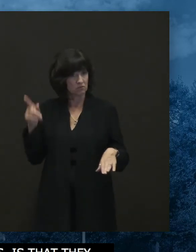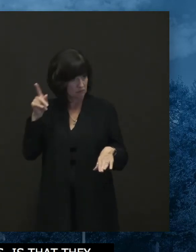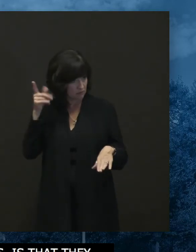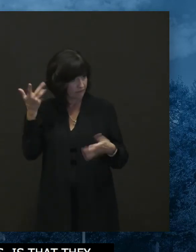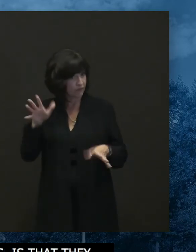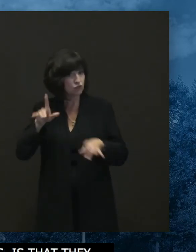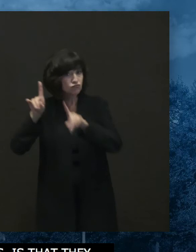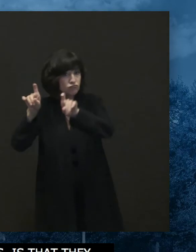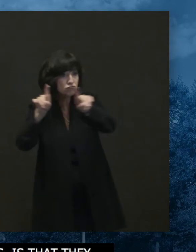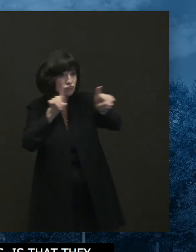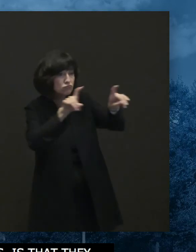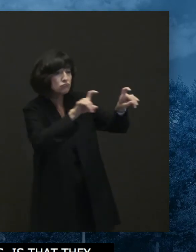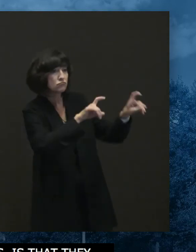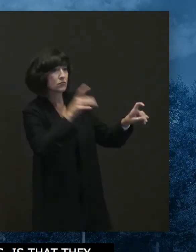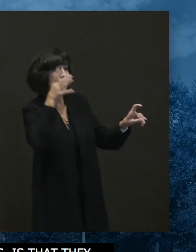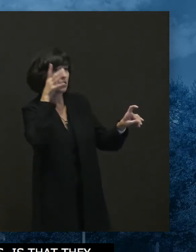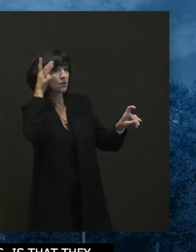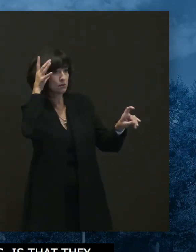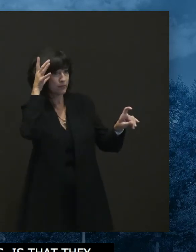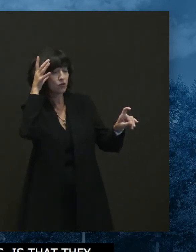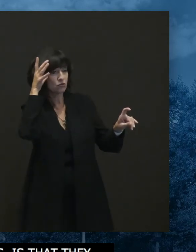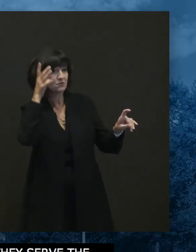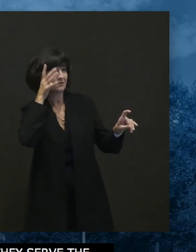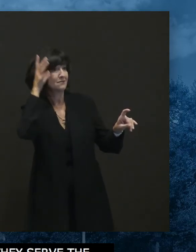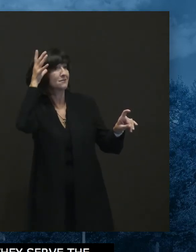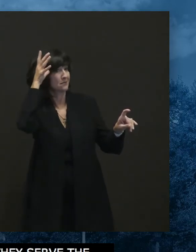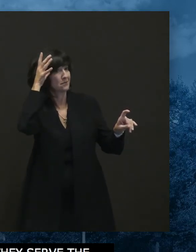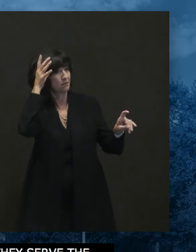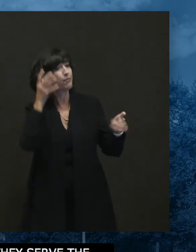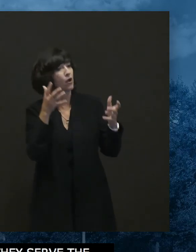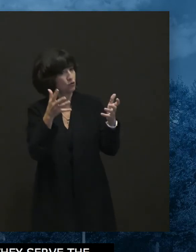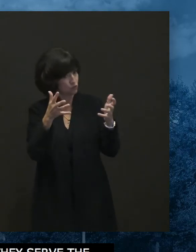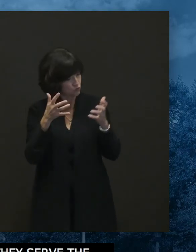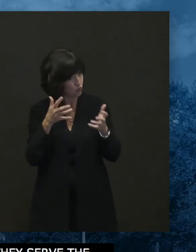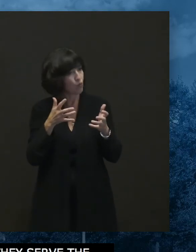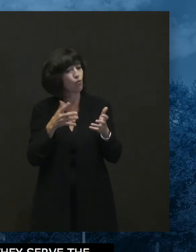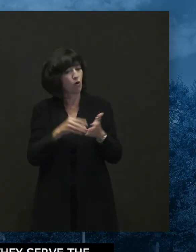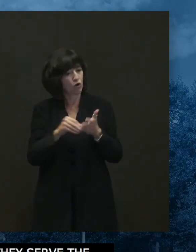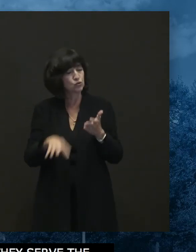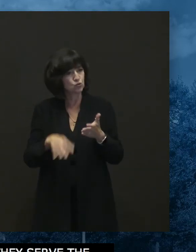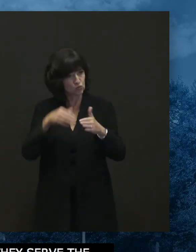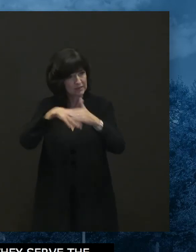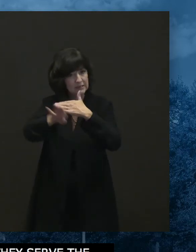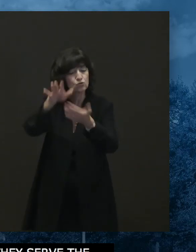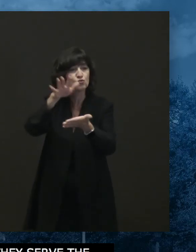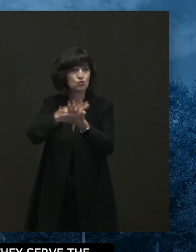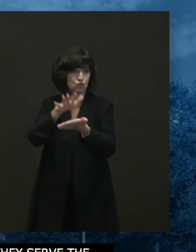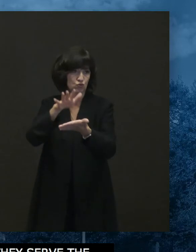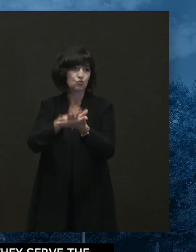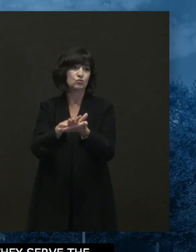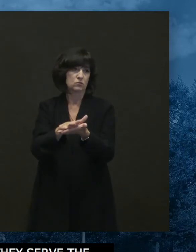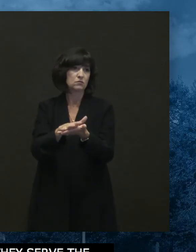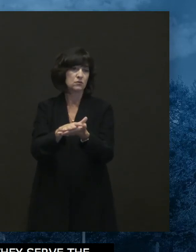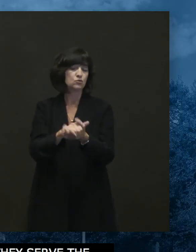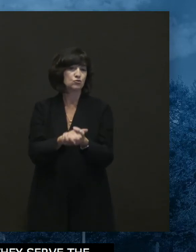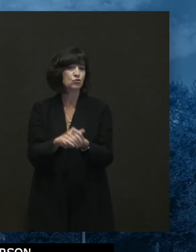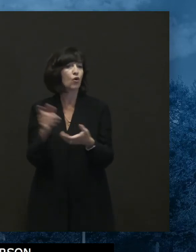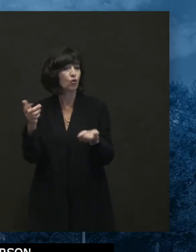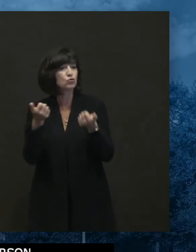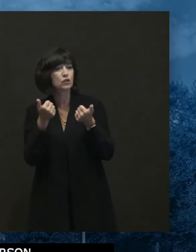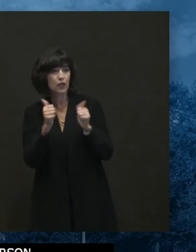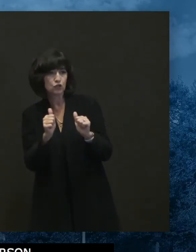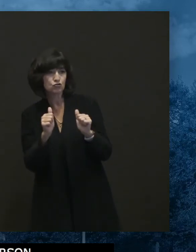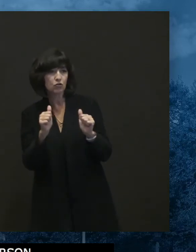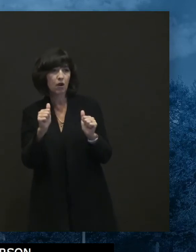want a mix of remote and in-person instruction, they try to accommodate that. So in